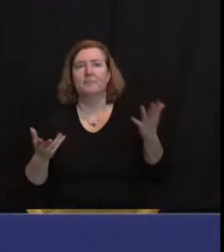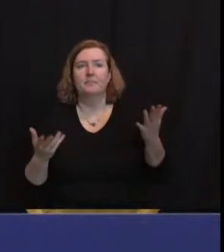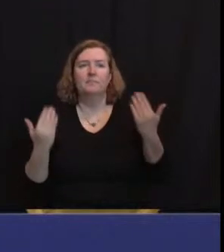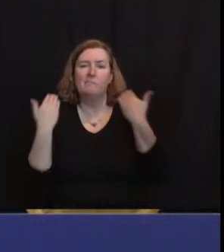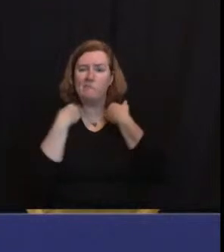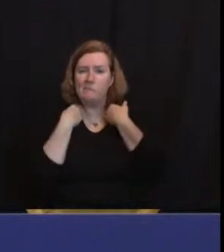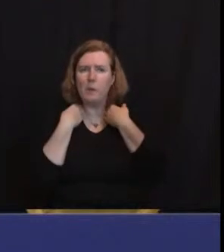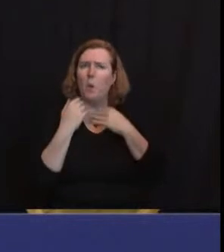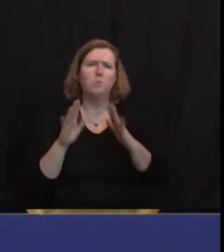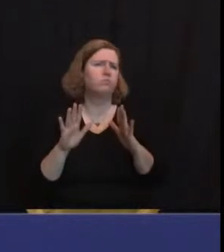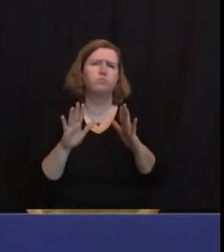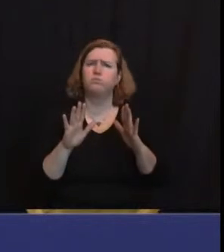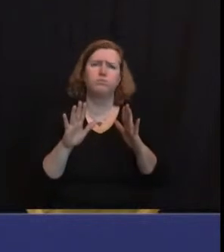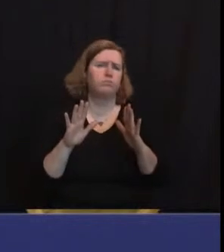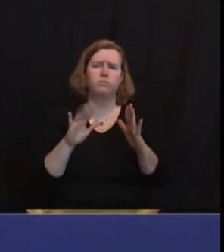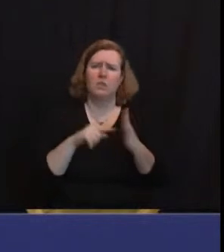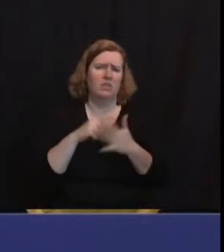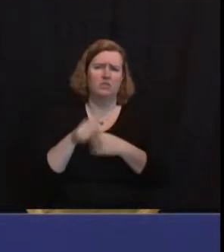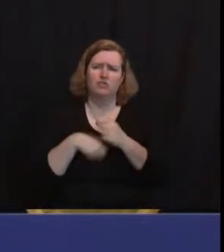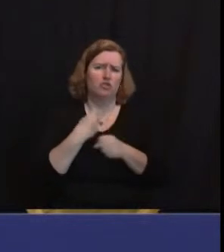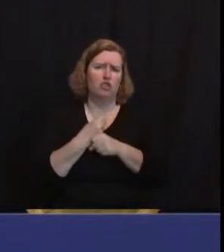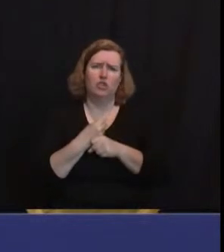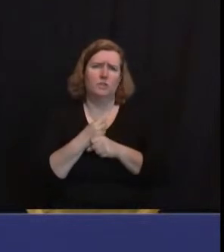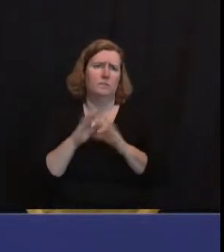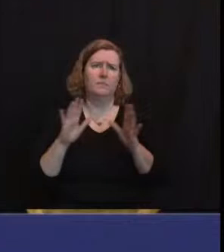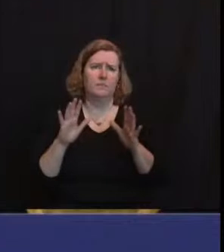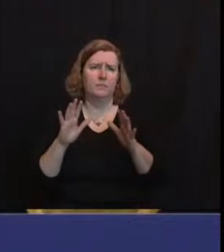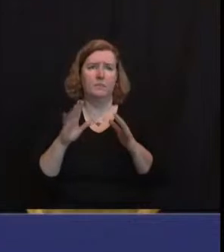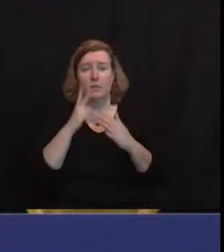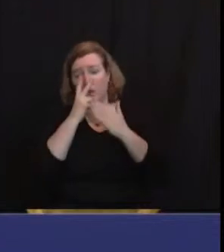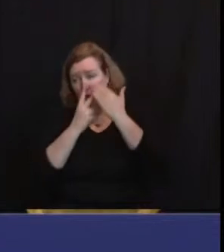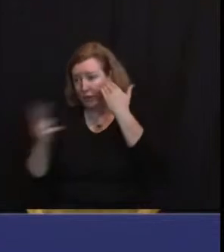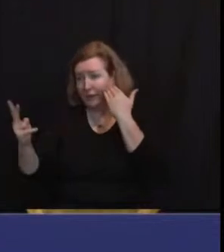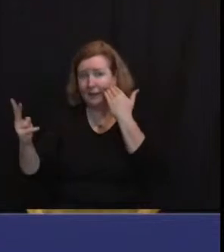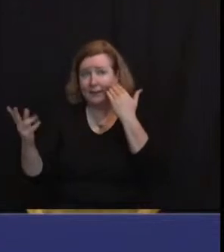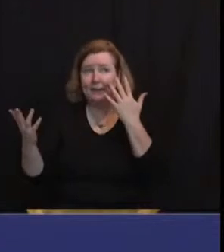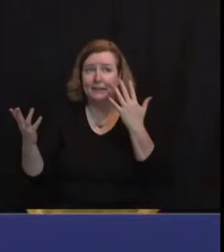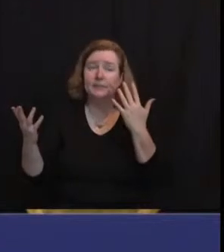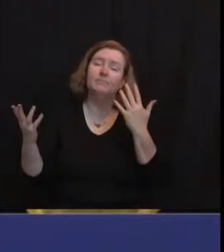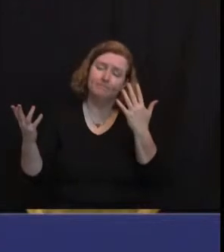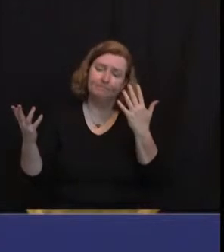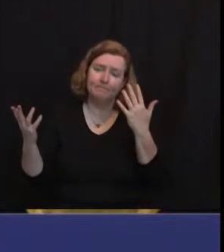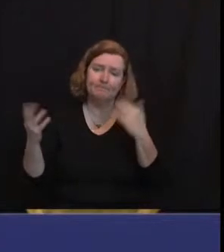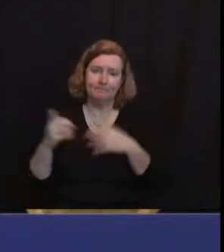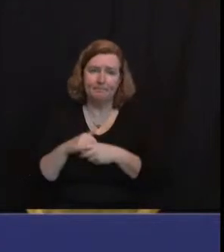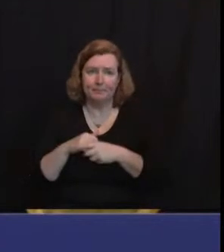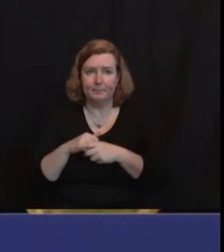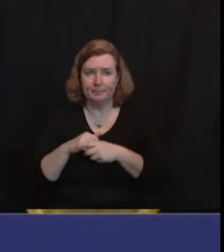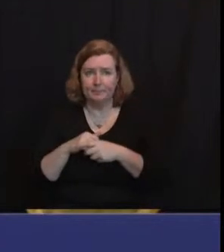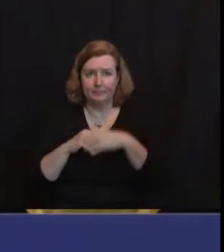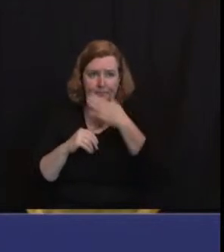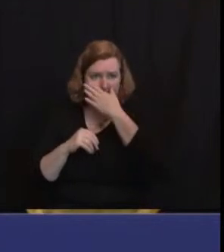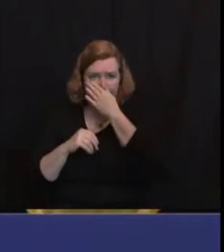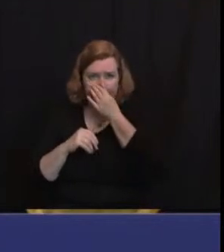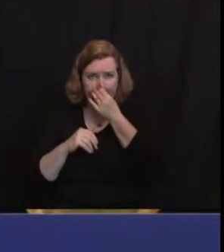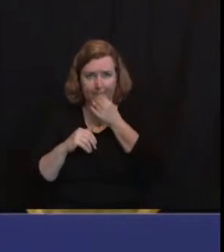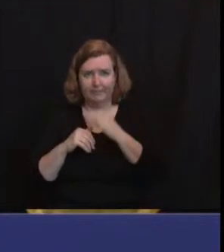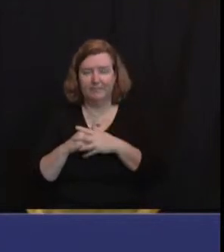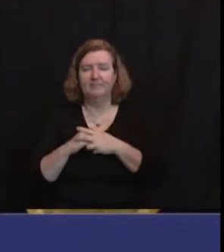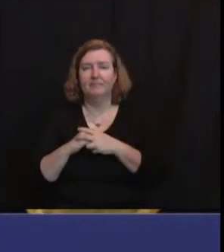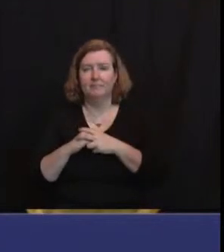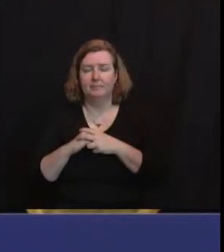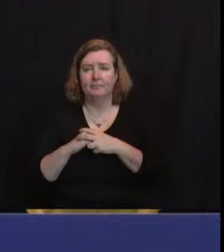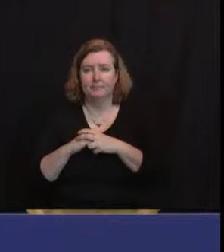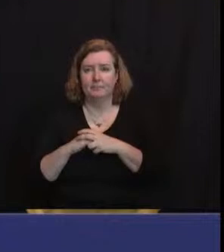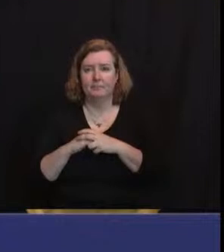this year's budget, it's what's it gonna look like the year after. And I think that's probably a rightful narrative based on the way things used